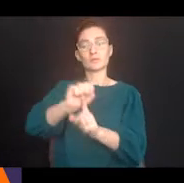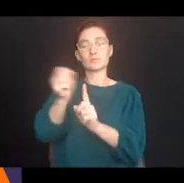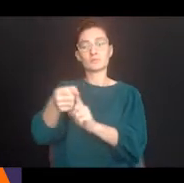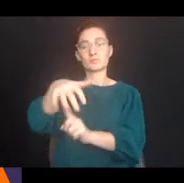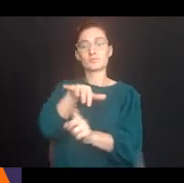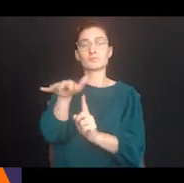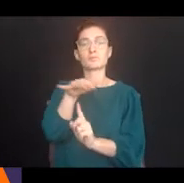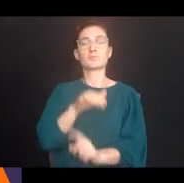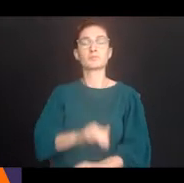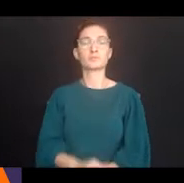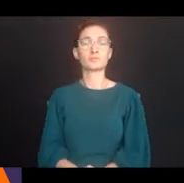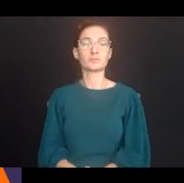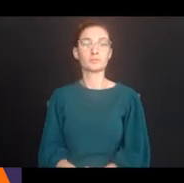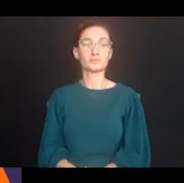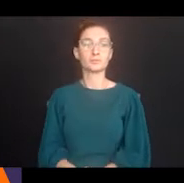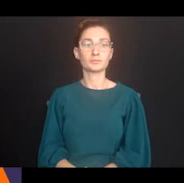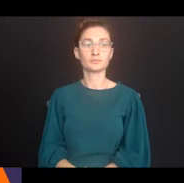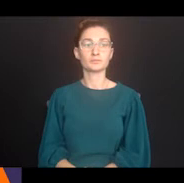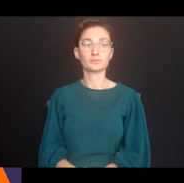circumstances.